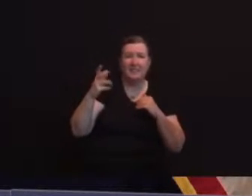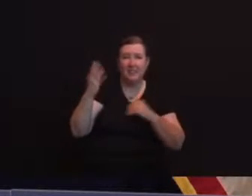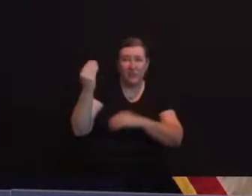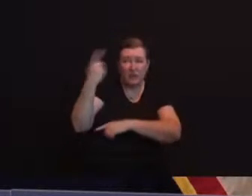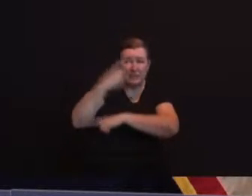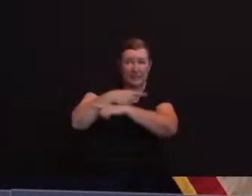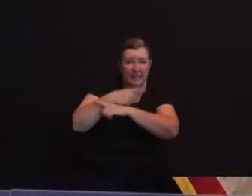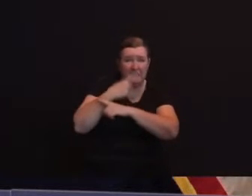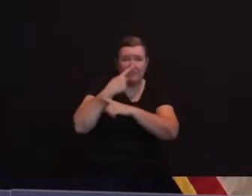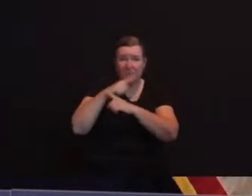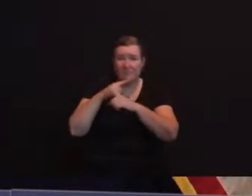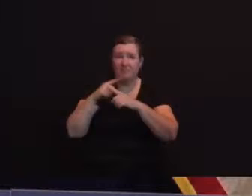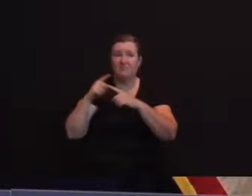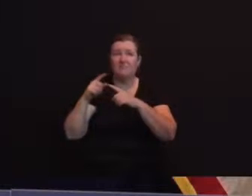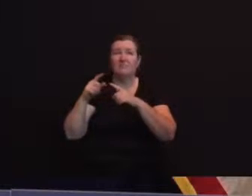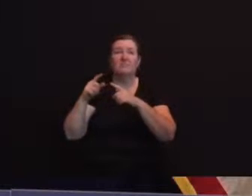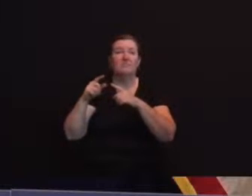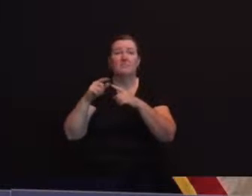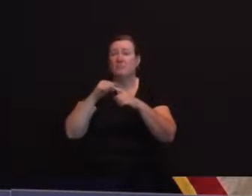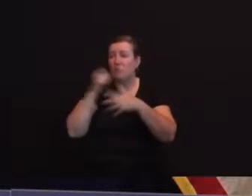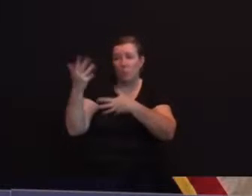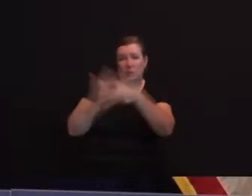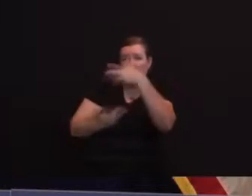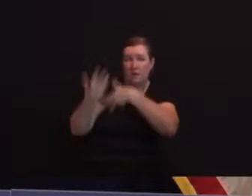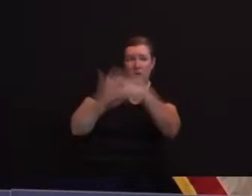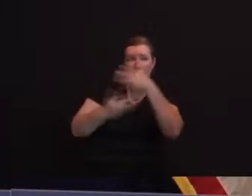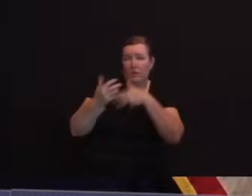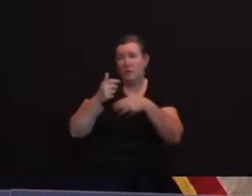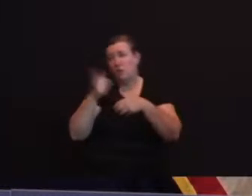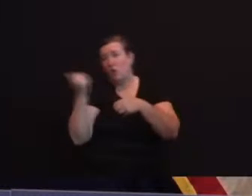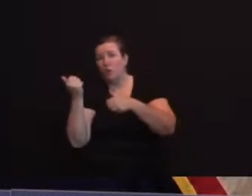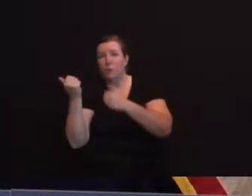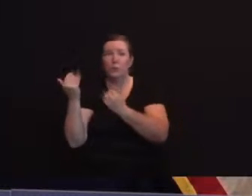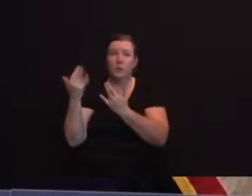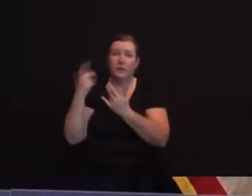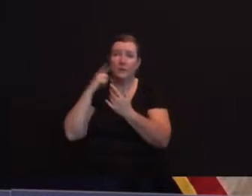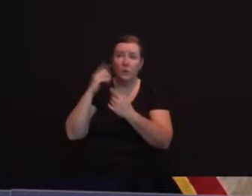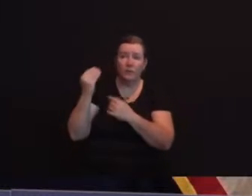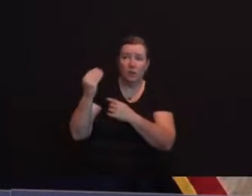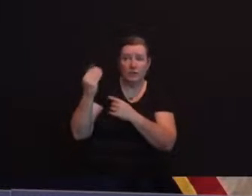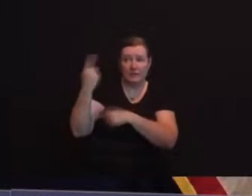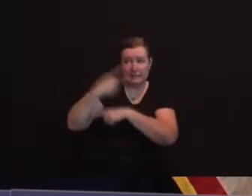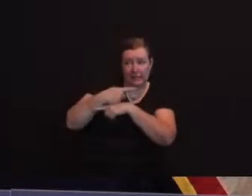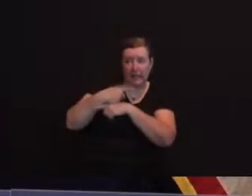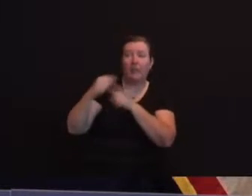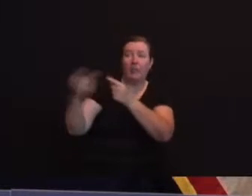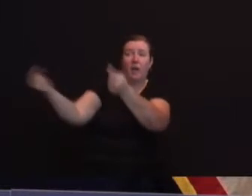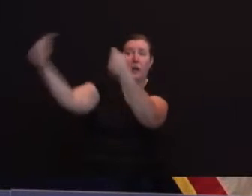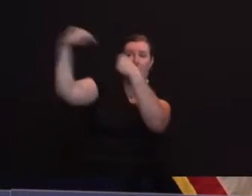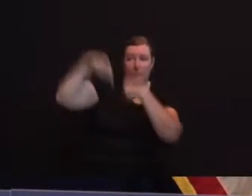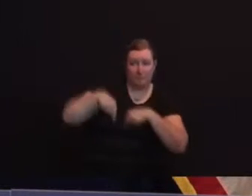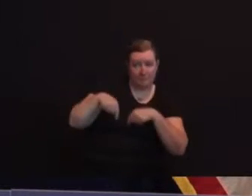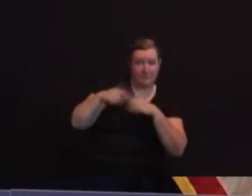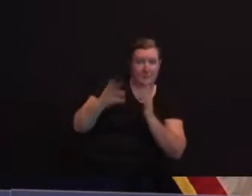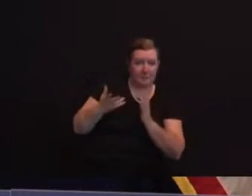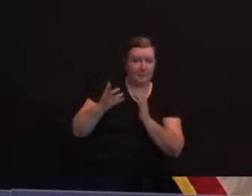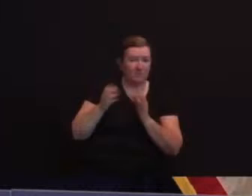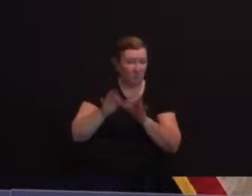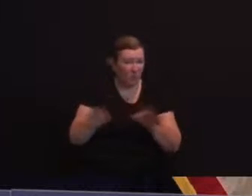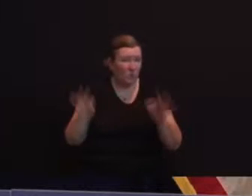Thanksgiving is 11 days away, so if you haven't started doing that, start limiting your interactions